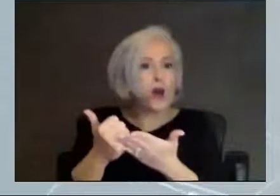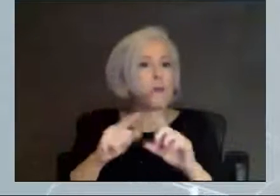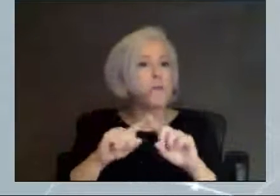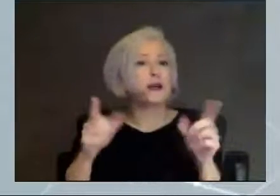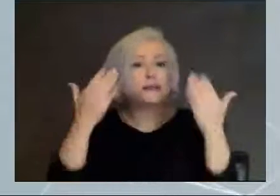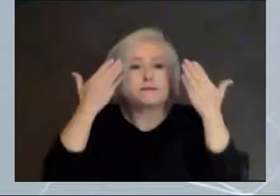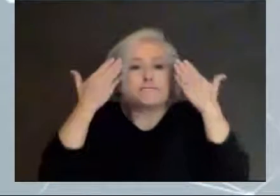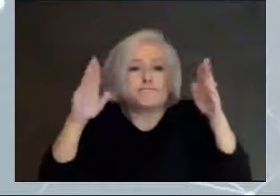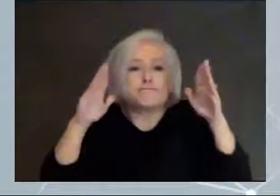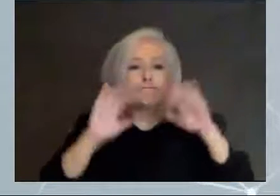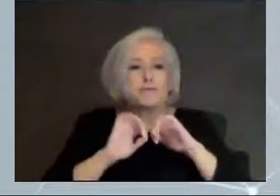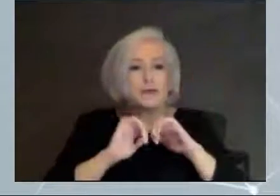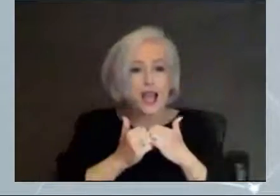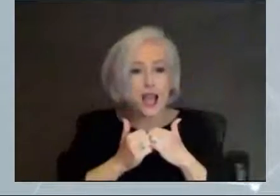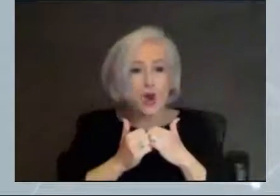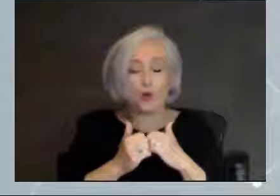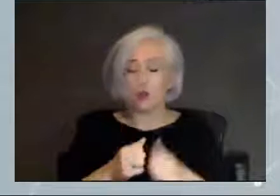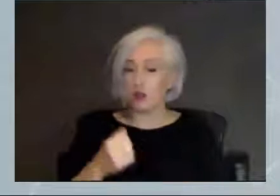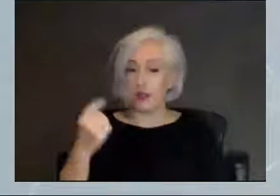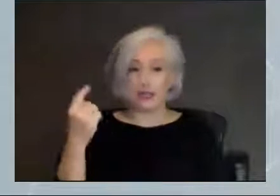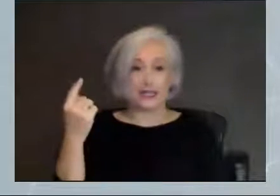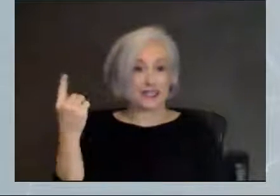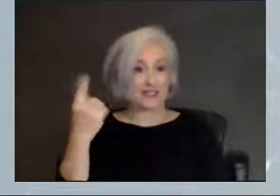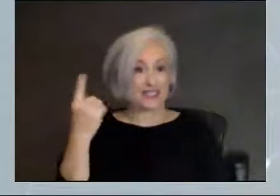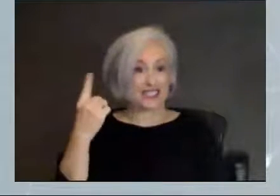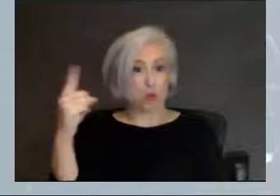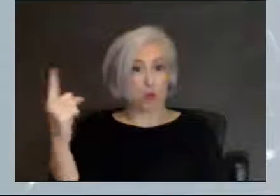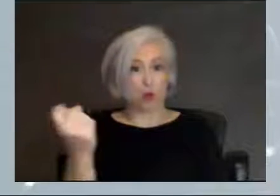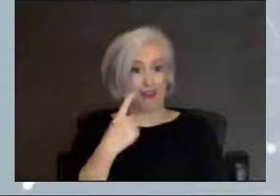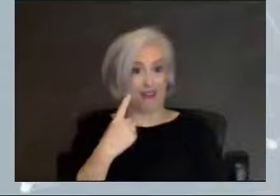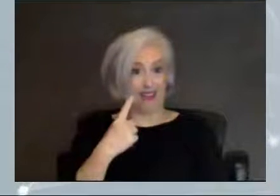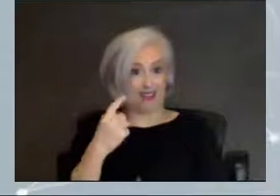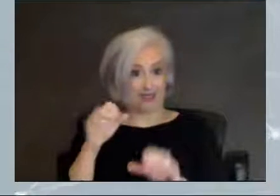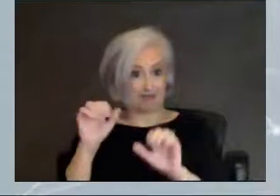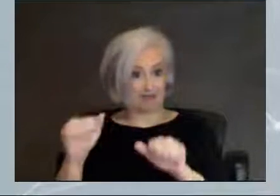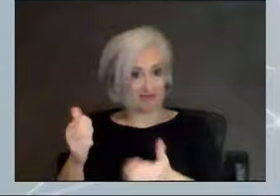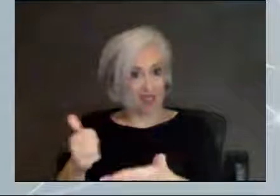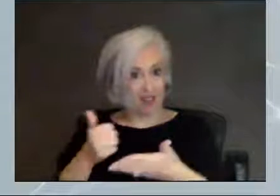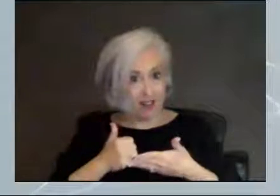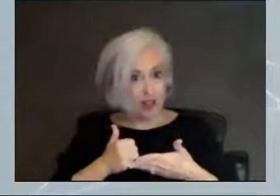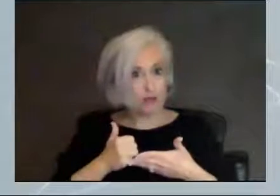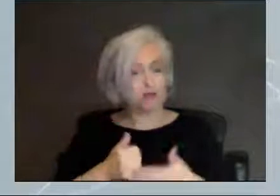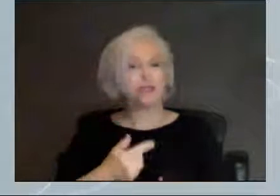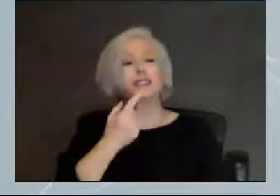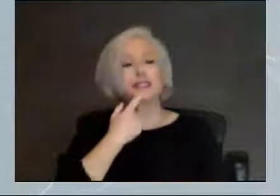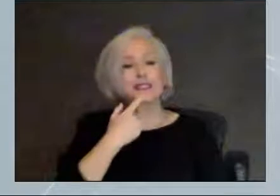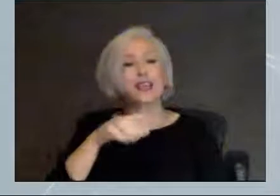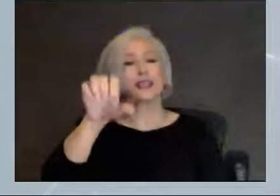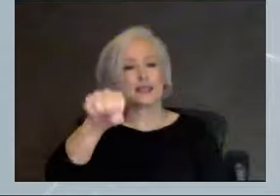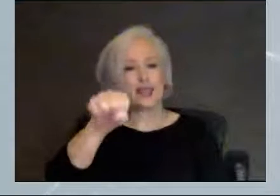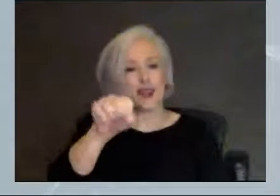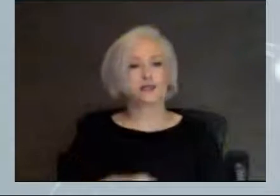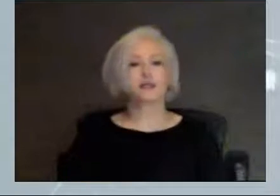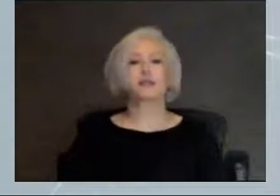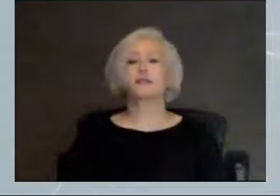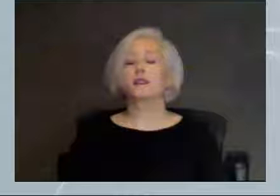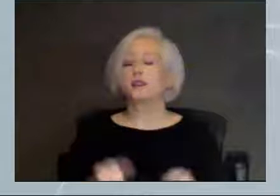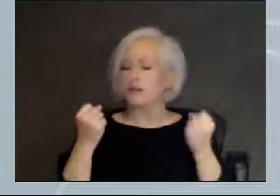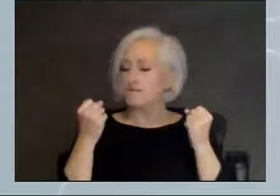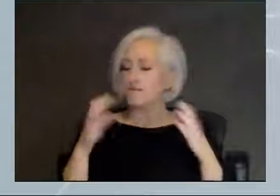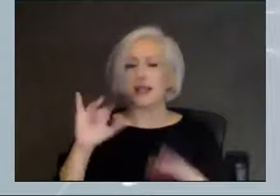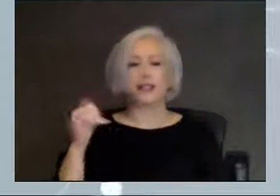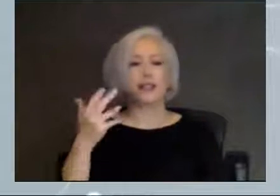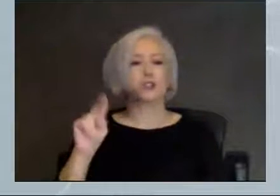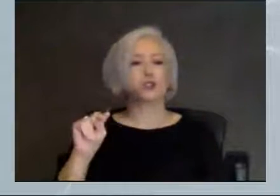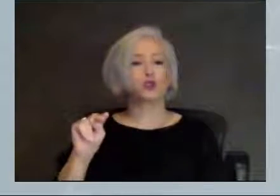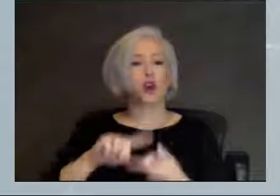ask, say yes, accept that help. Some of John's friends were looking for ways to help, and it turned out